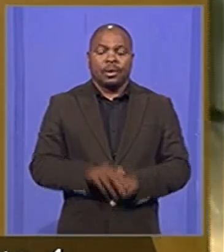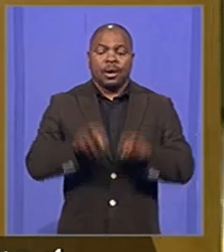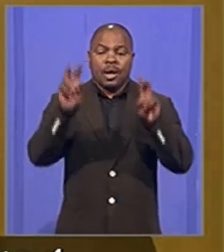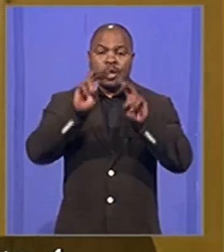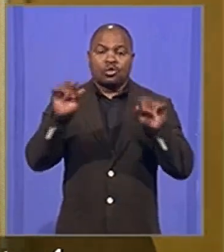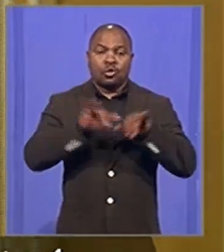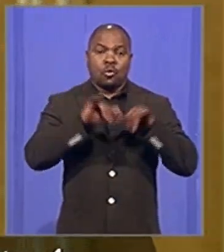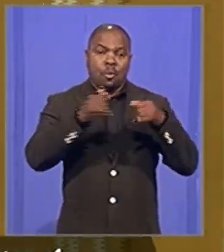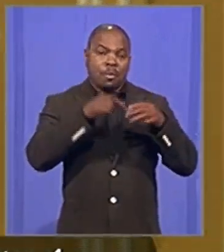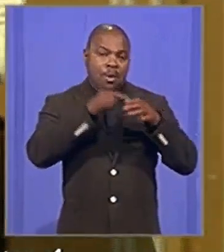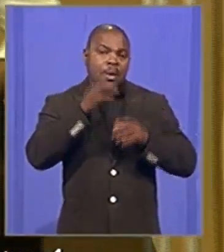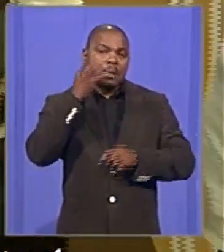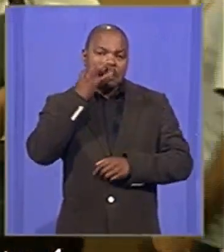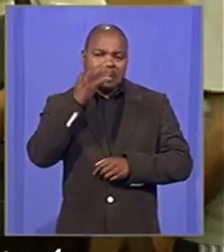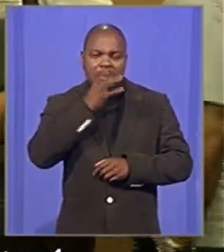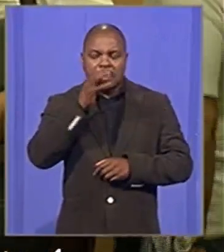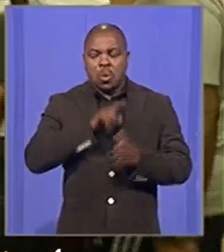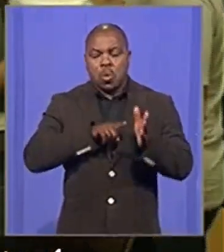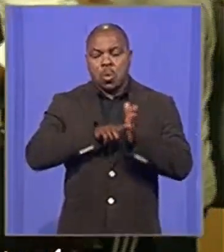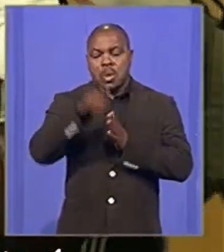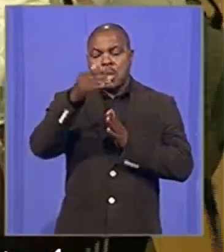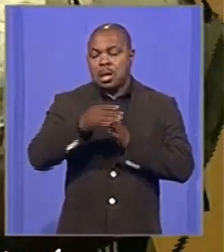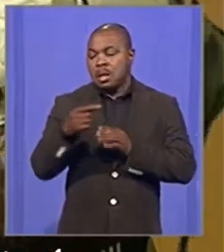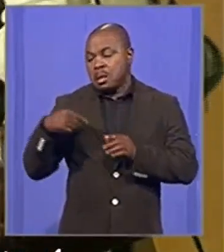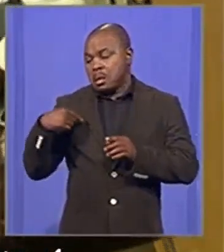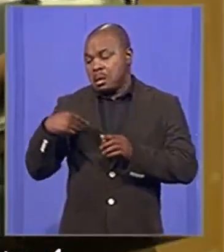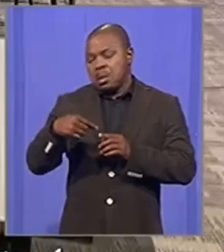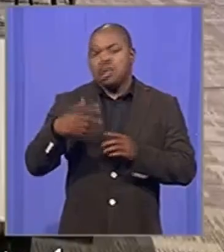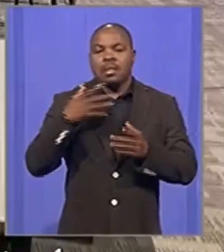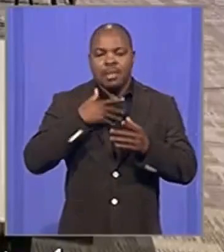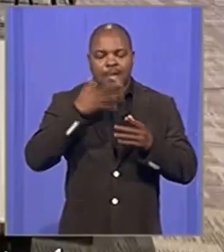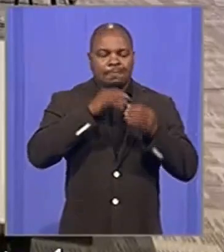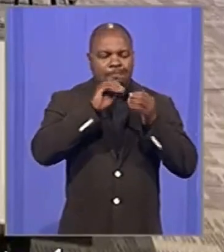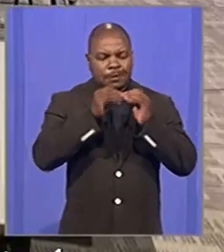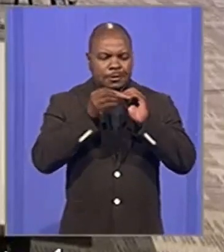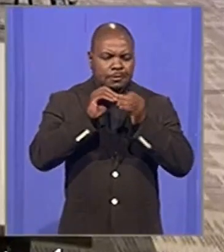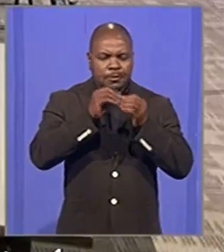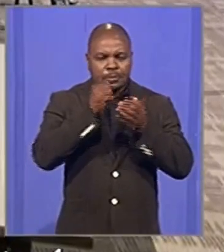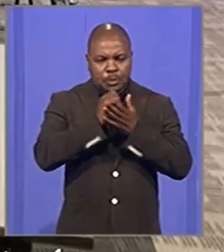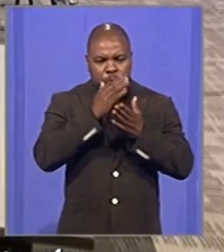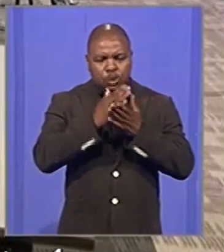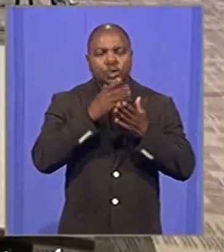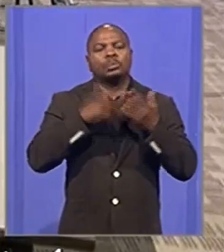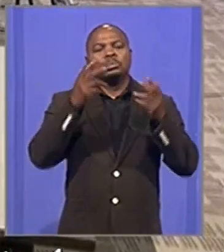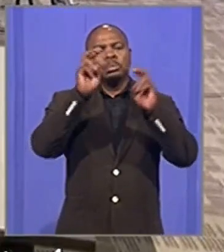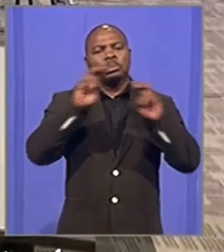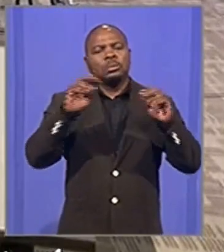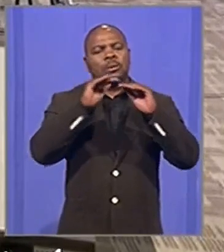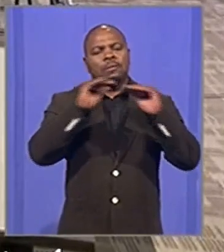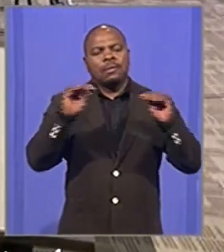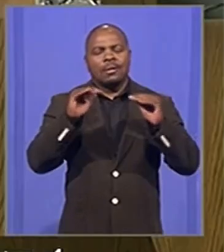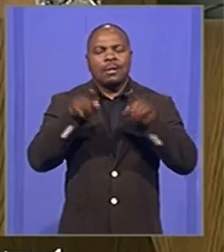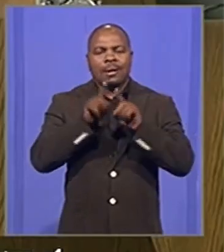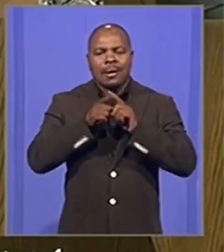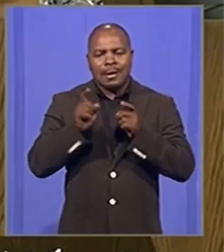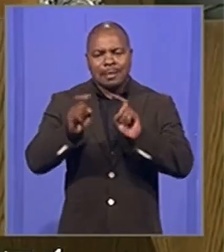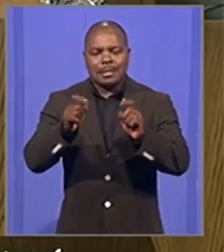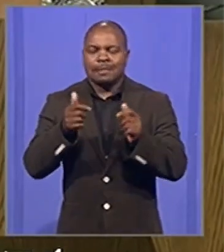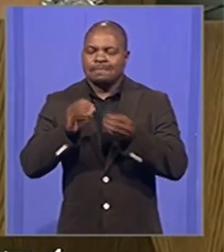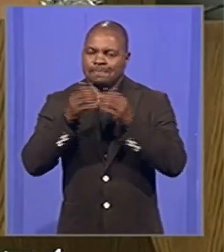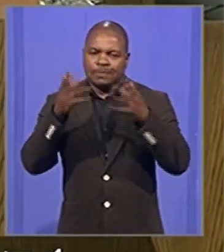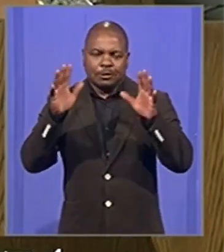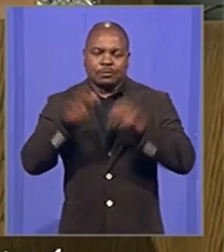Eskom ya re e kgonne go dirisa bokhutlo jono jwa beke go busetsa motlakase kwa magatong a tlhokegang ka motsi wa maemo a tshoganyetso.